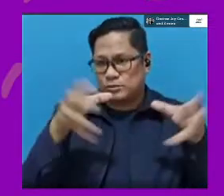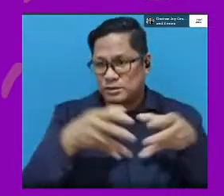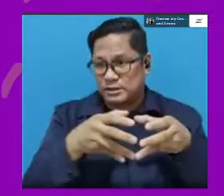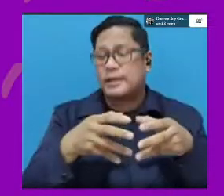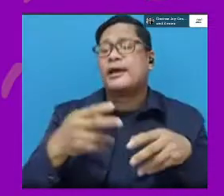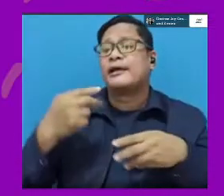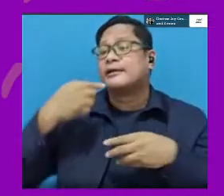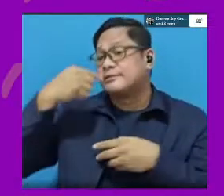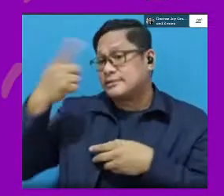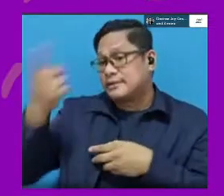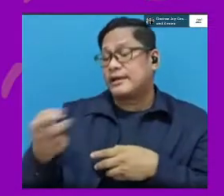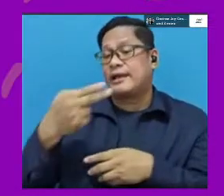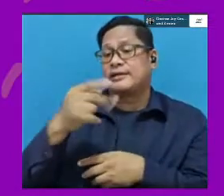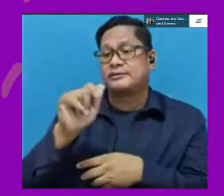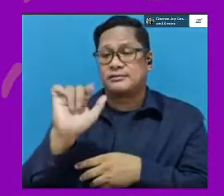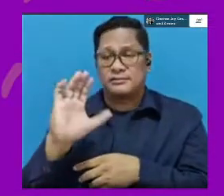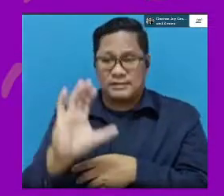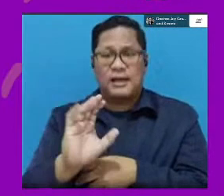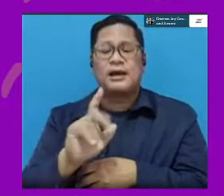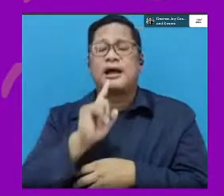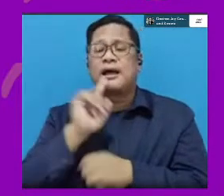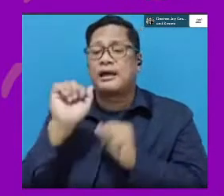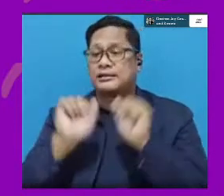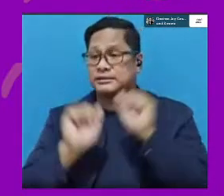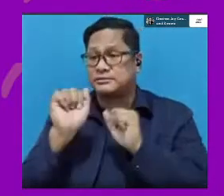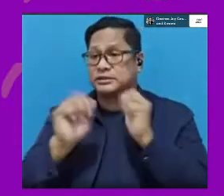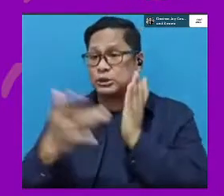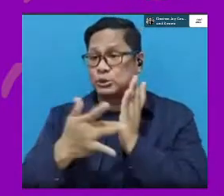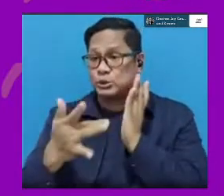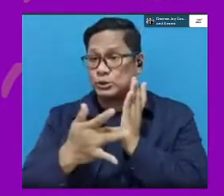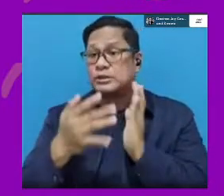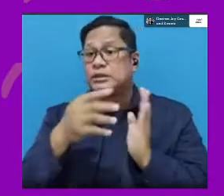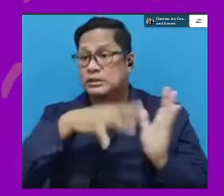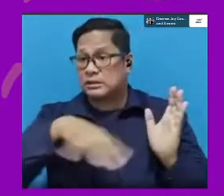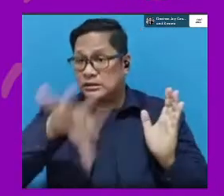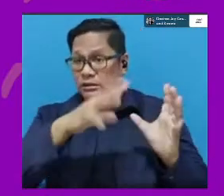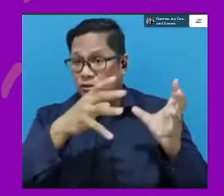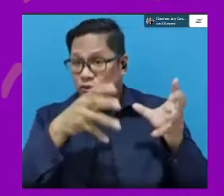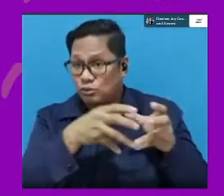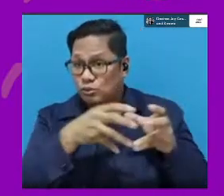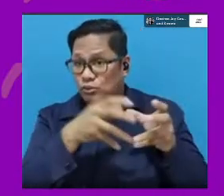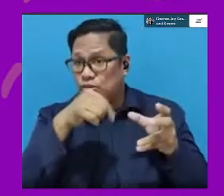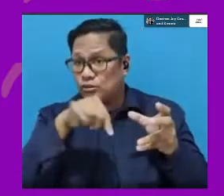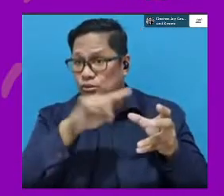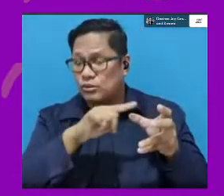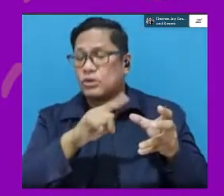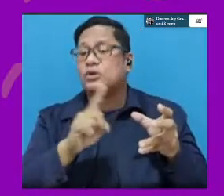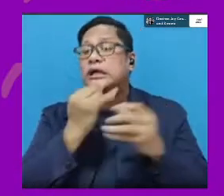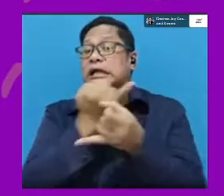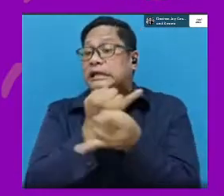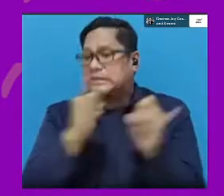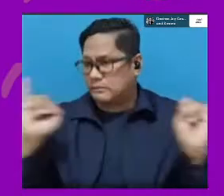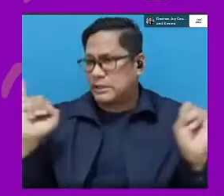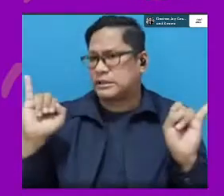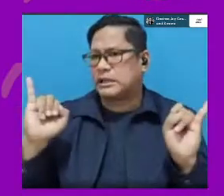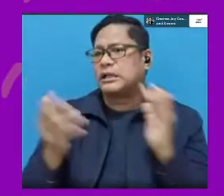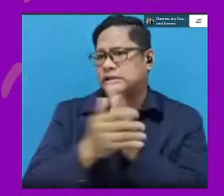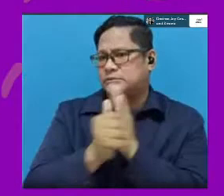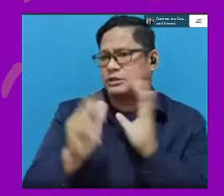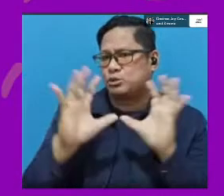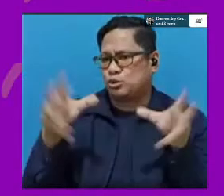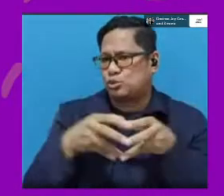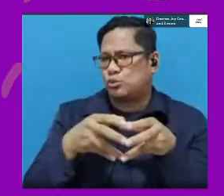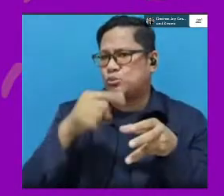the HTAC, or the Health Technology Assessment Committee, is one of the independent expert bodies.